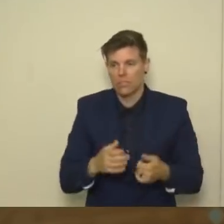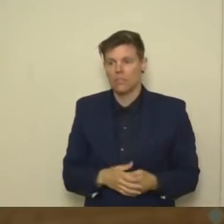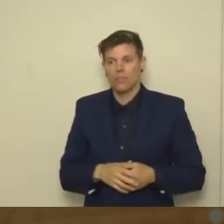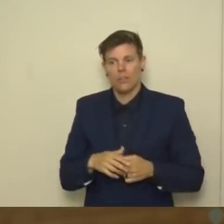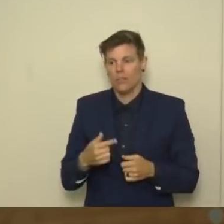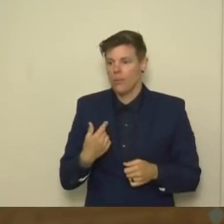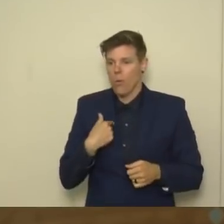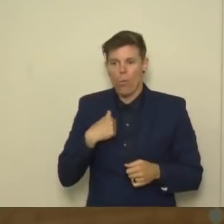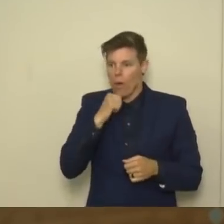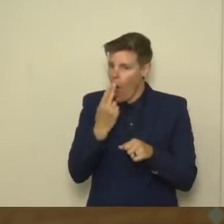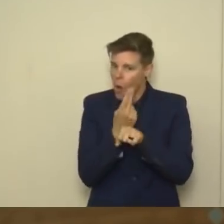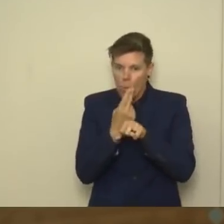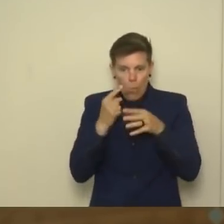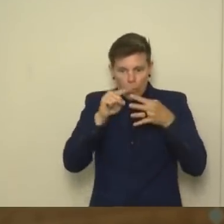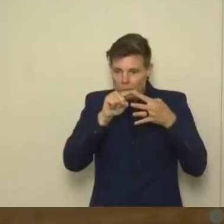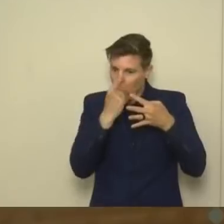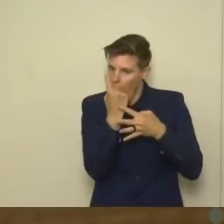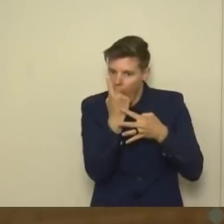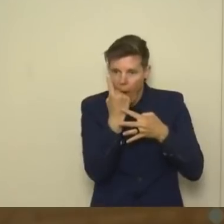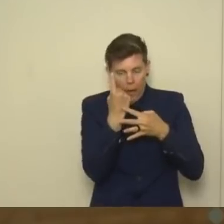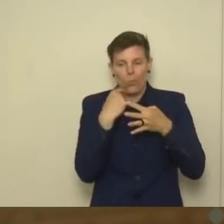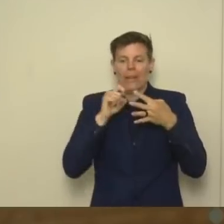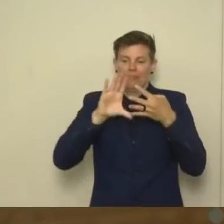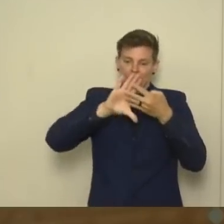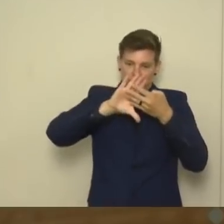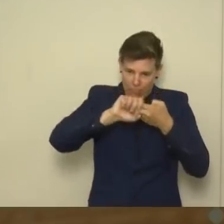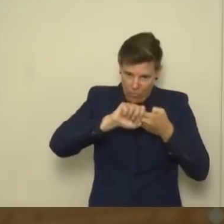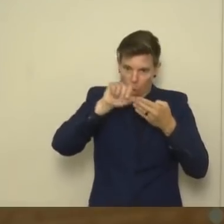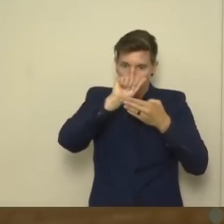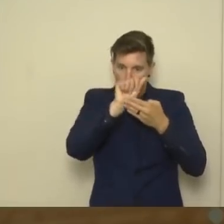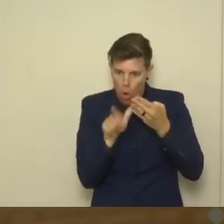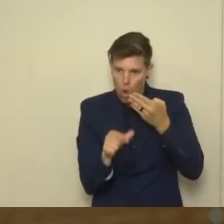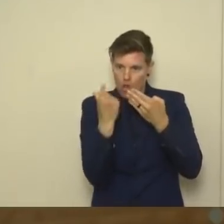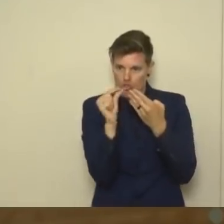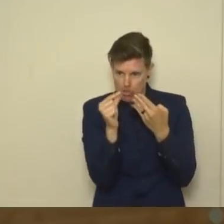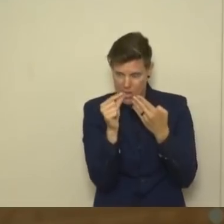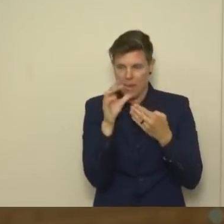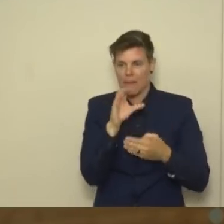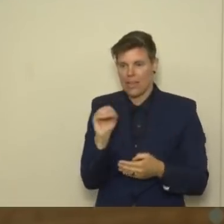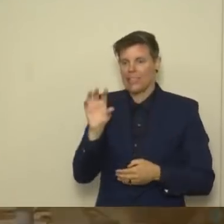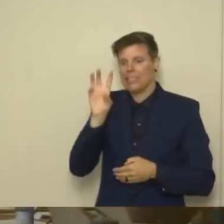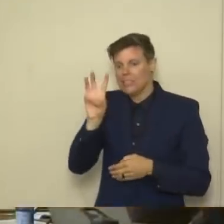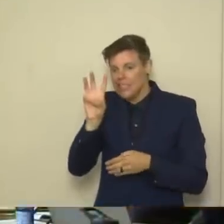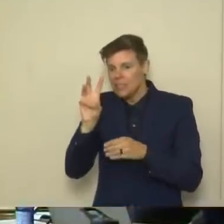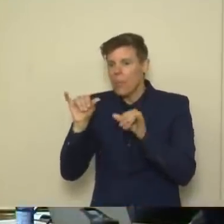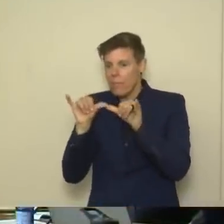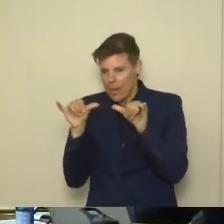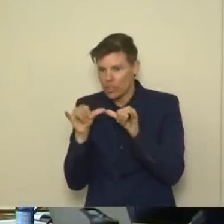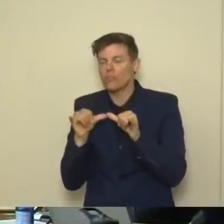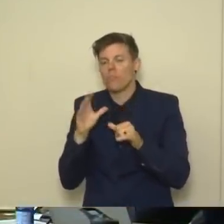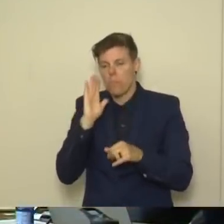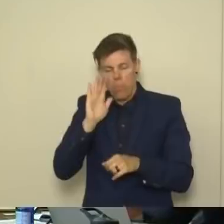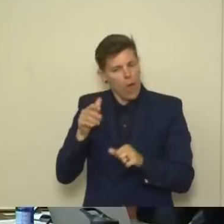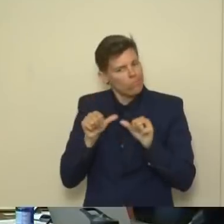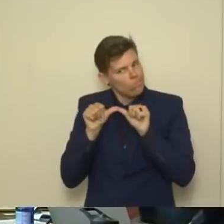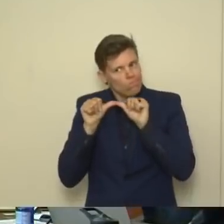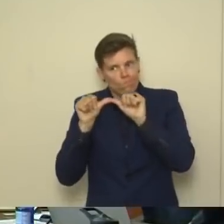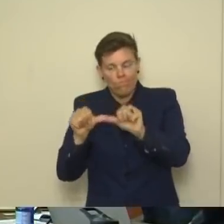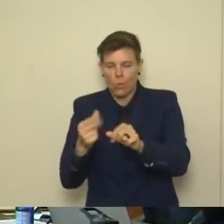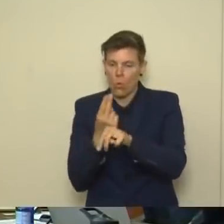four and those 6 measures, and we'll continue to do so. Thank you. Sure, Secretary.